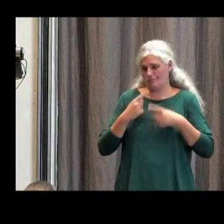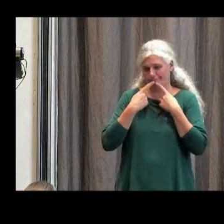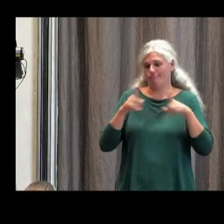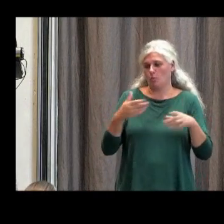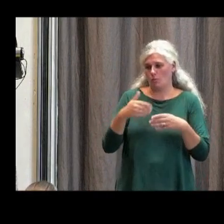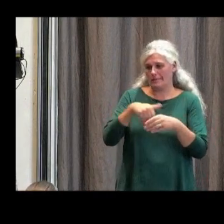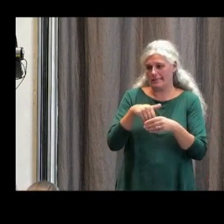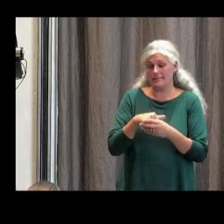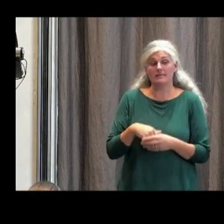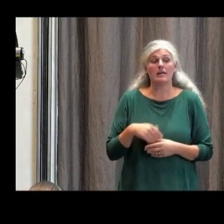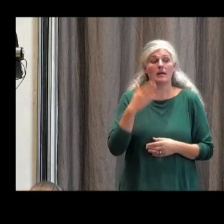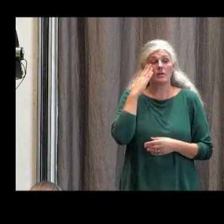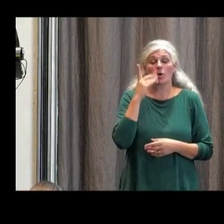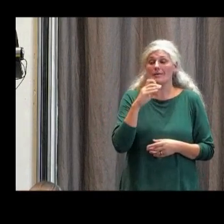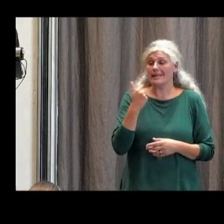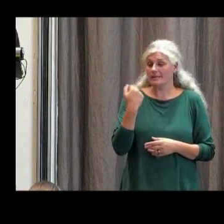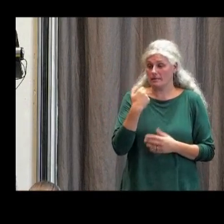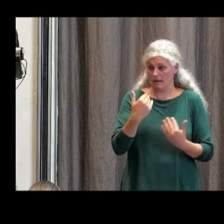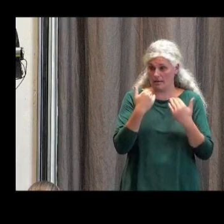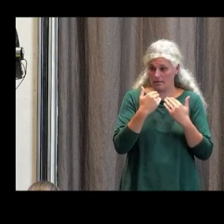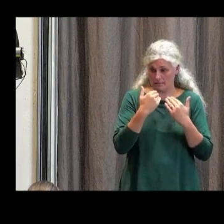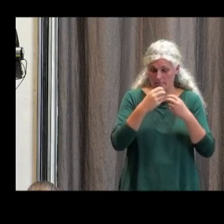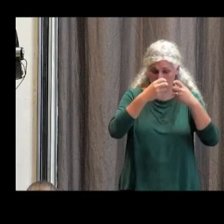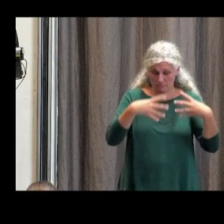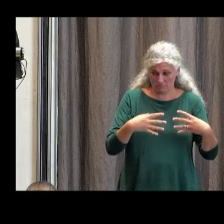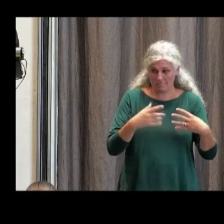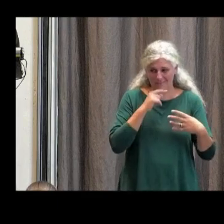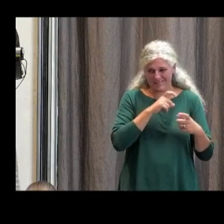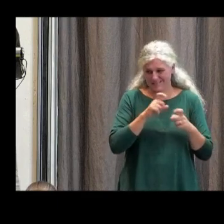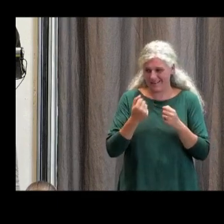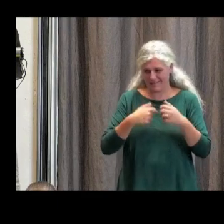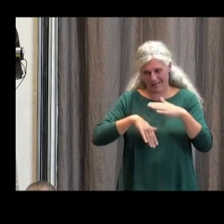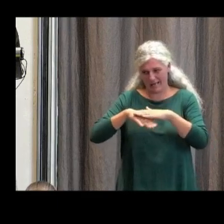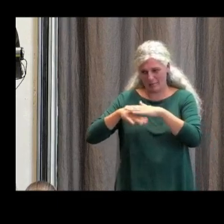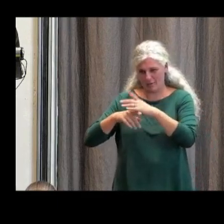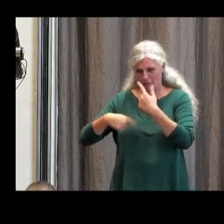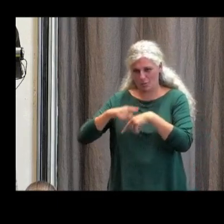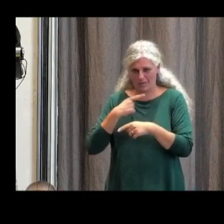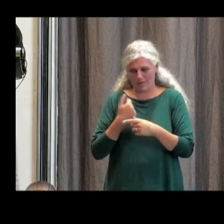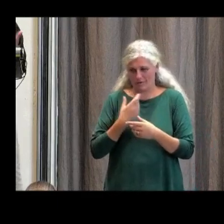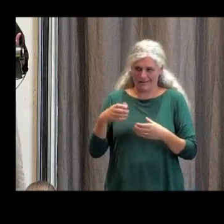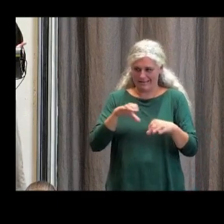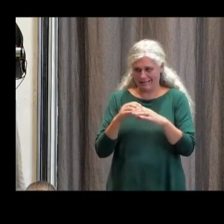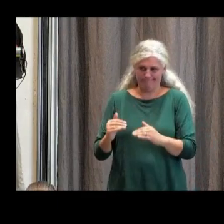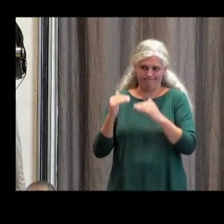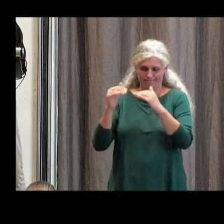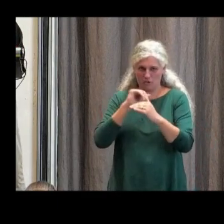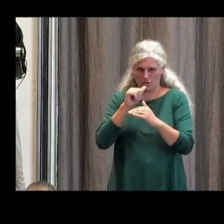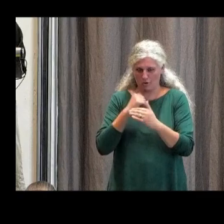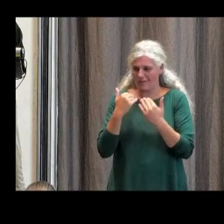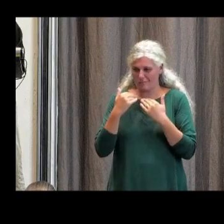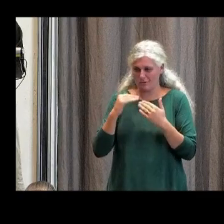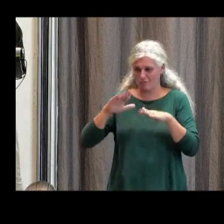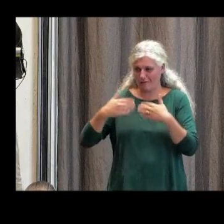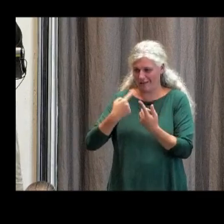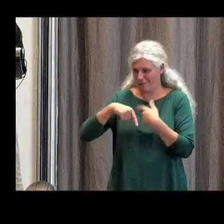the data is really nice, it has real limitations in us being convinced as scientists because we haven't been given all of the